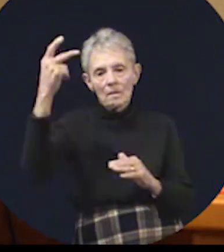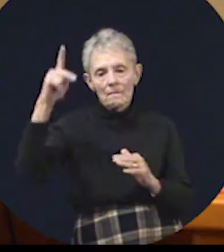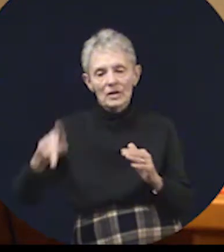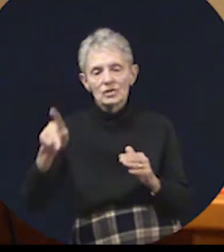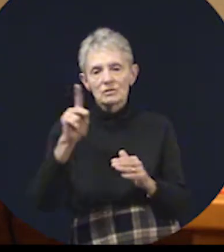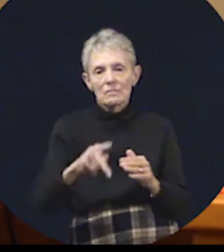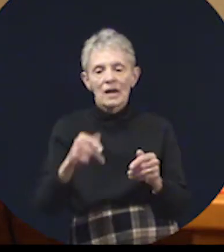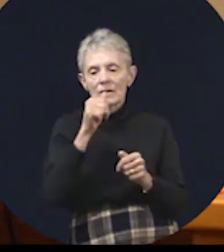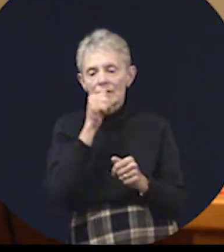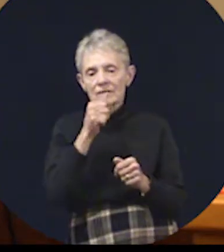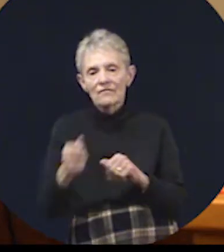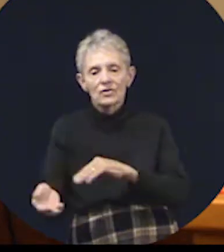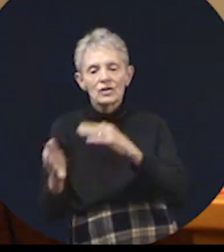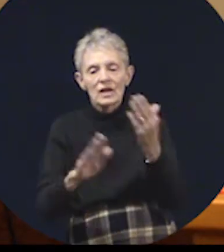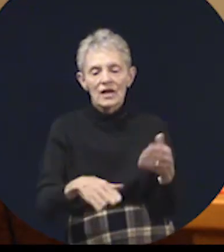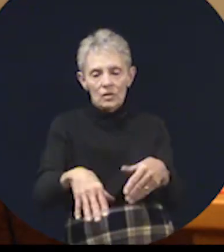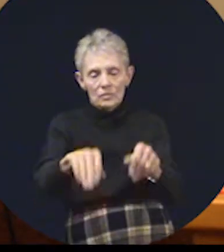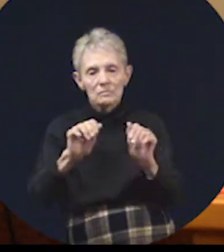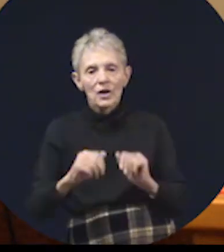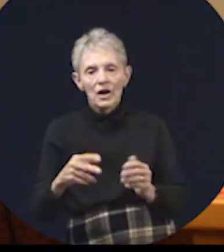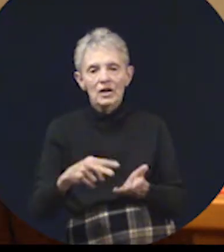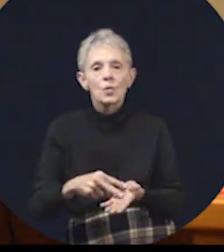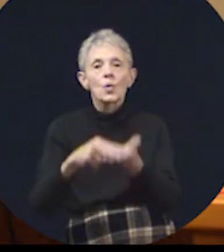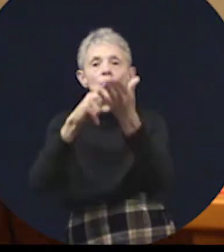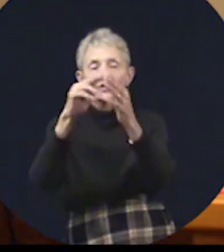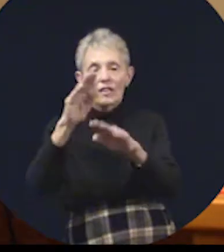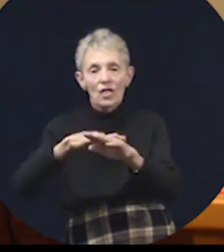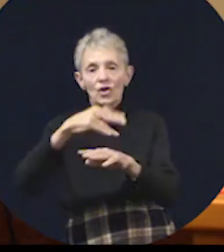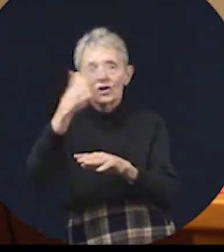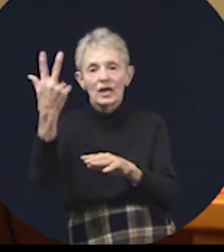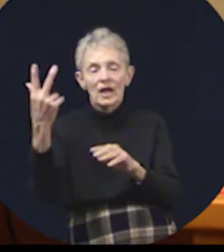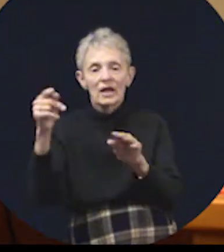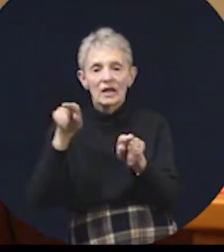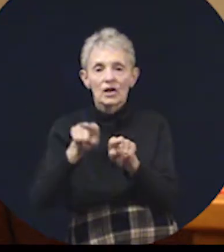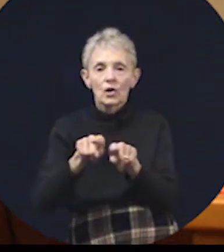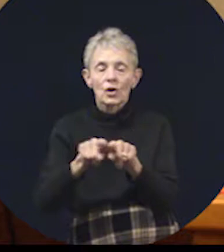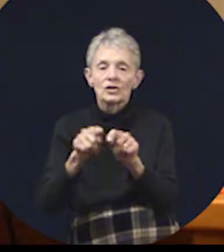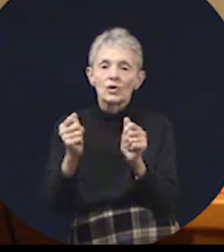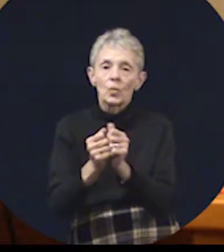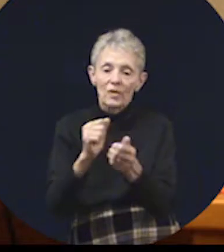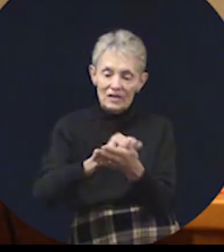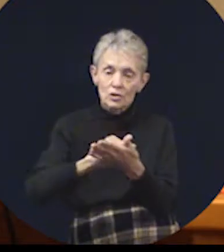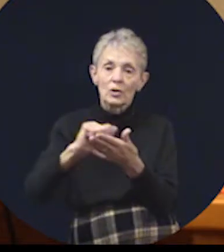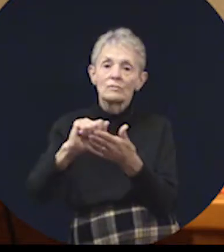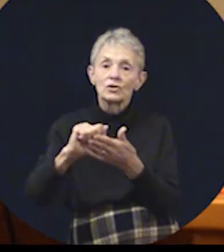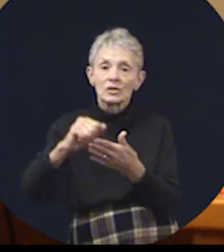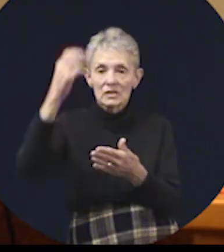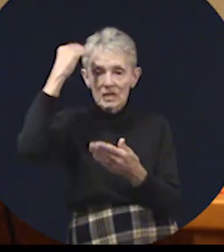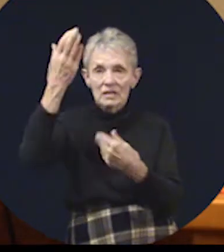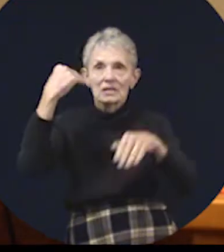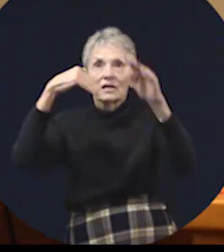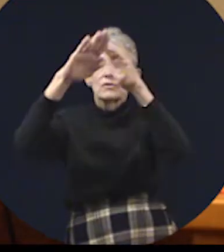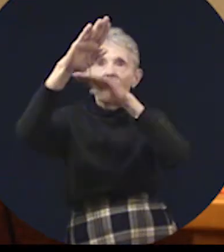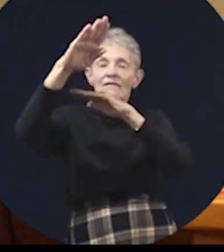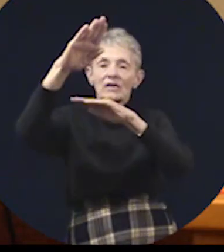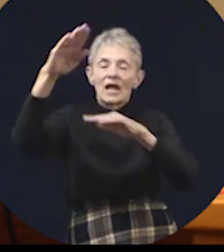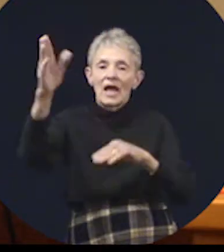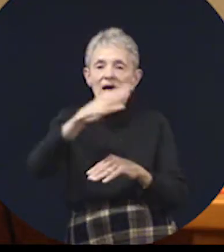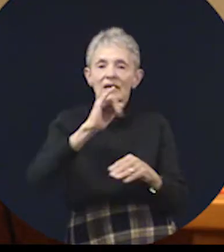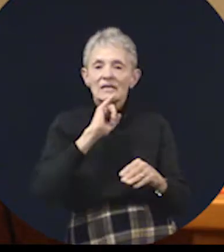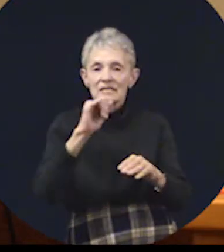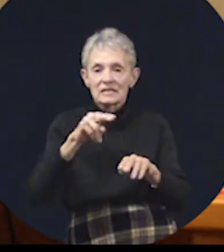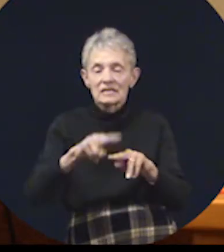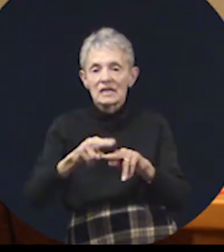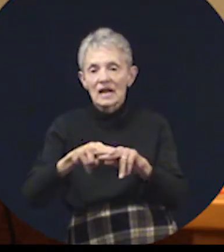death and was buried, and rose again on the third day in accordance with the Scriptures. He ascended into heaven and